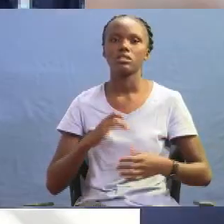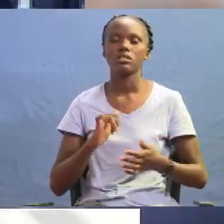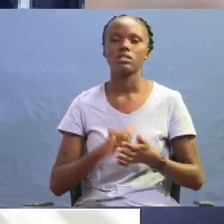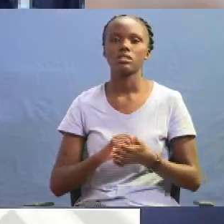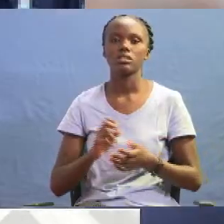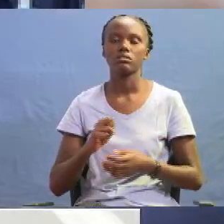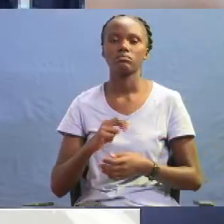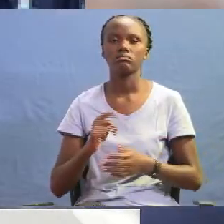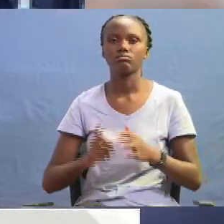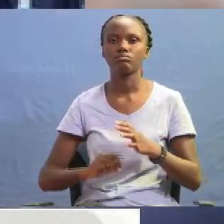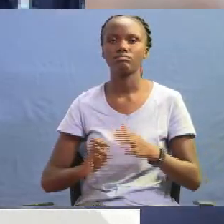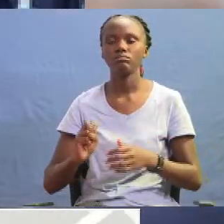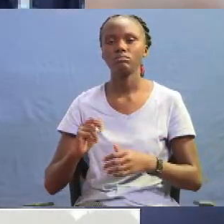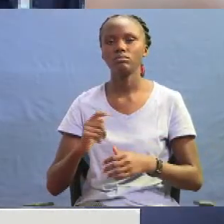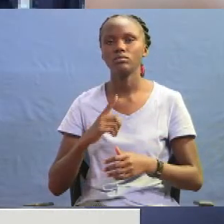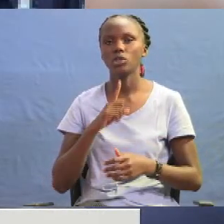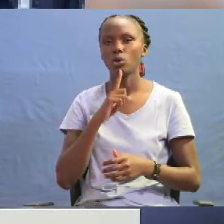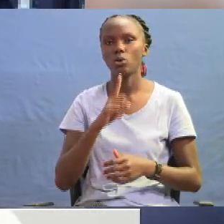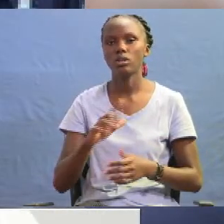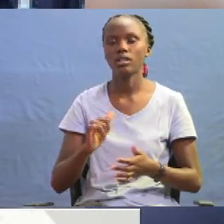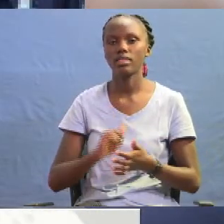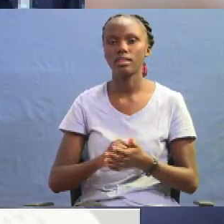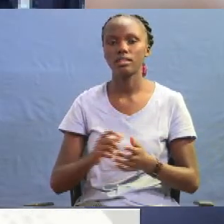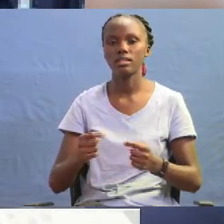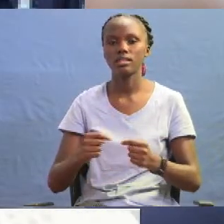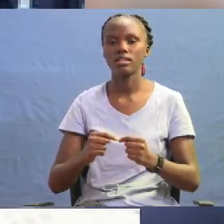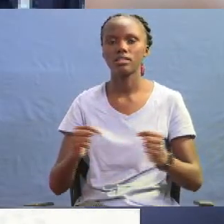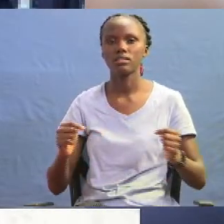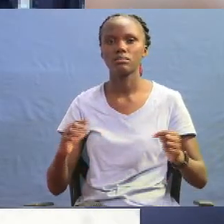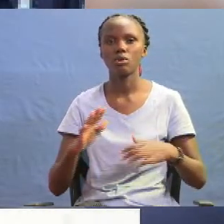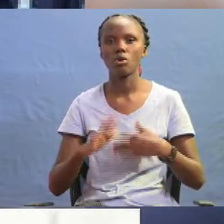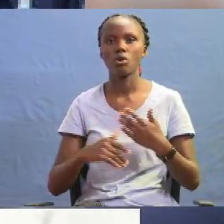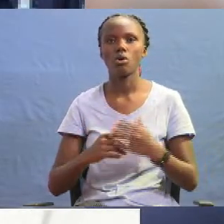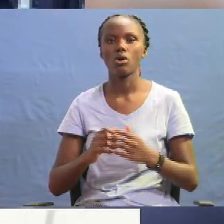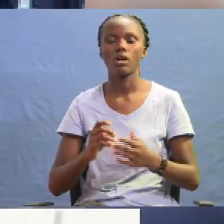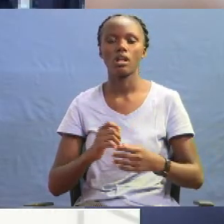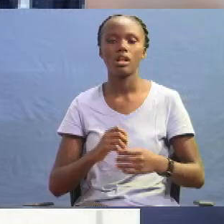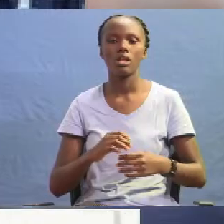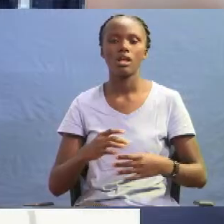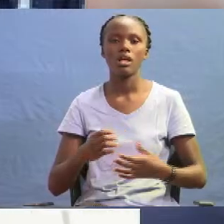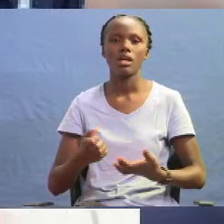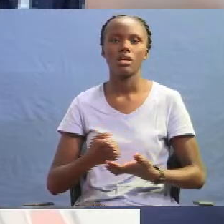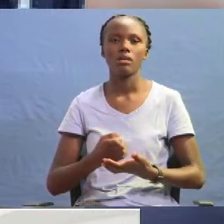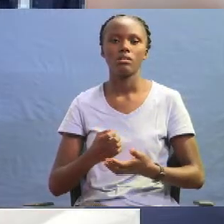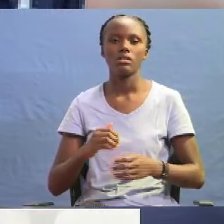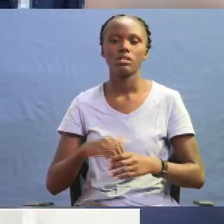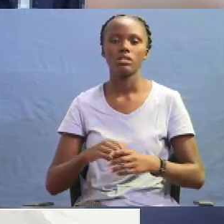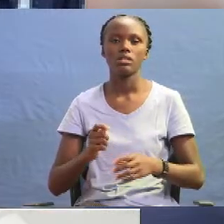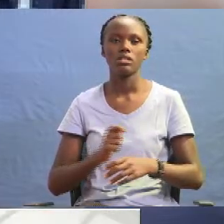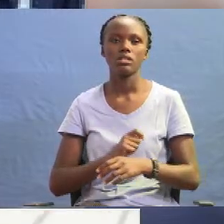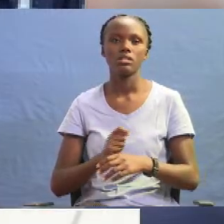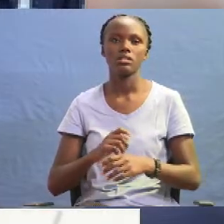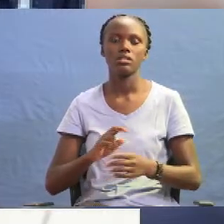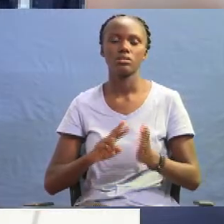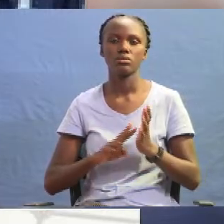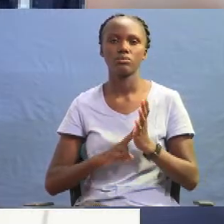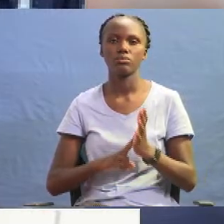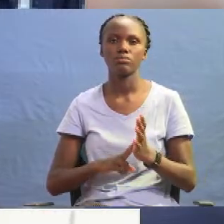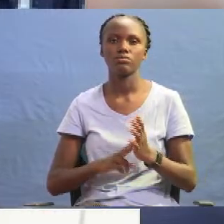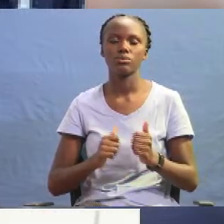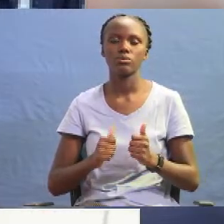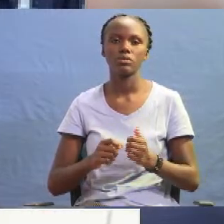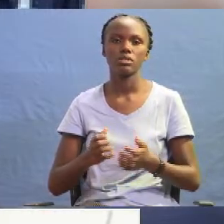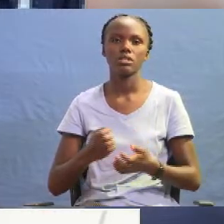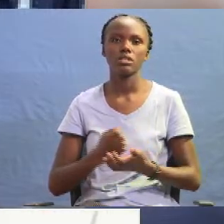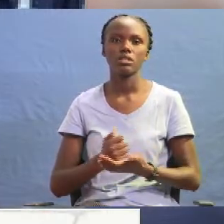Duale ordered an immediate audit and suspended all internship deployment pending review. The